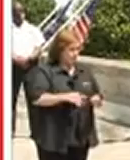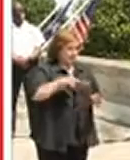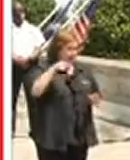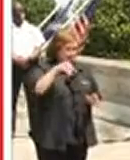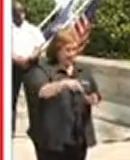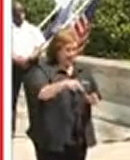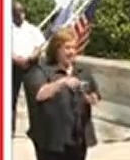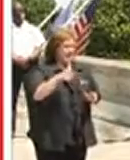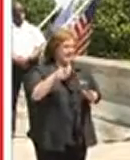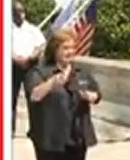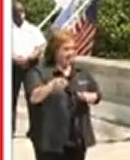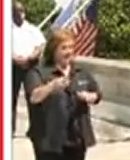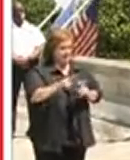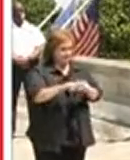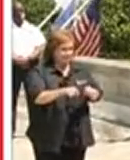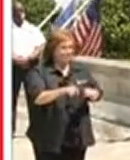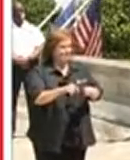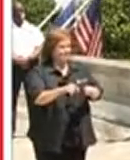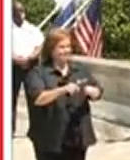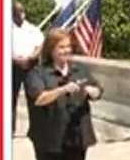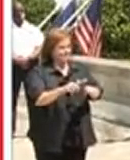their materials, ensuring that any